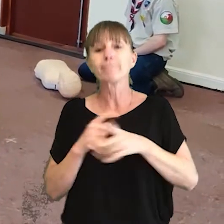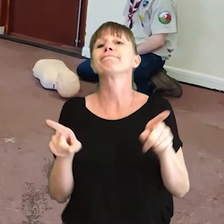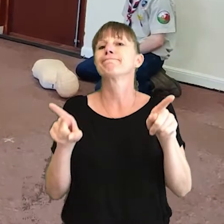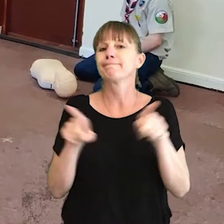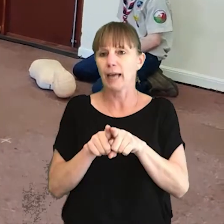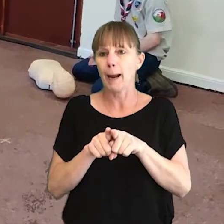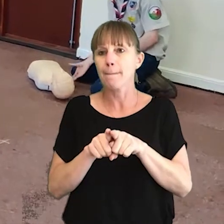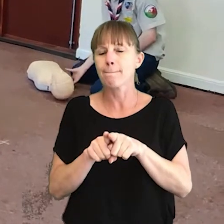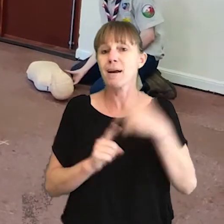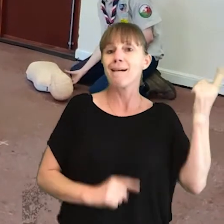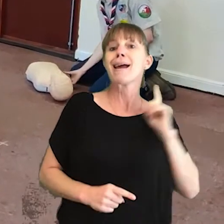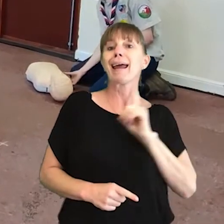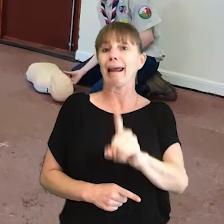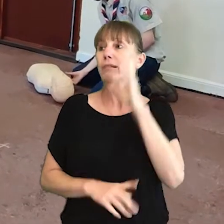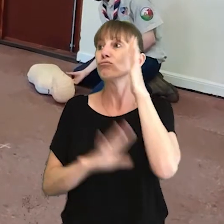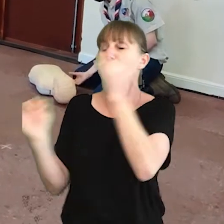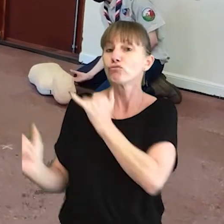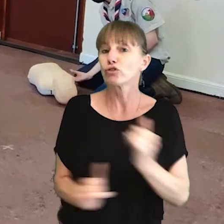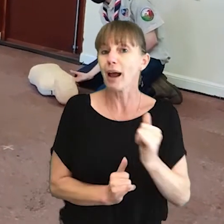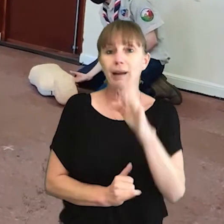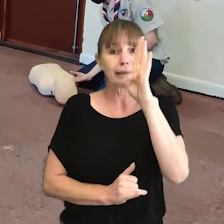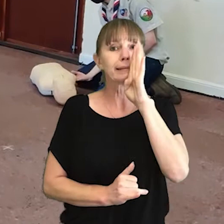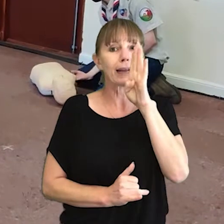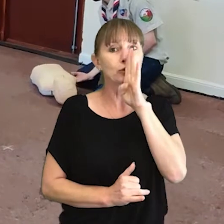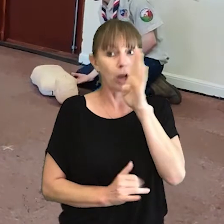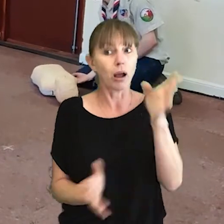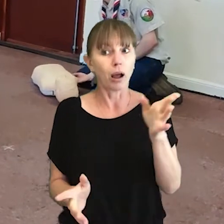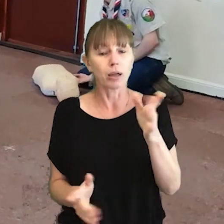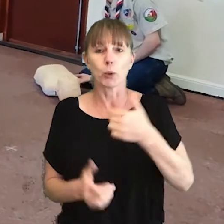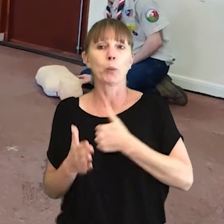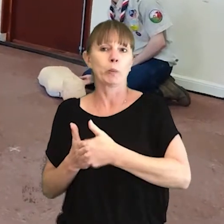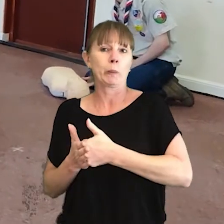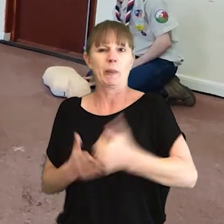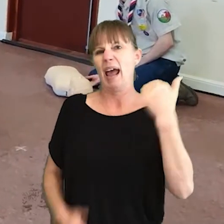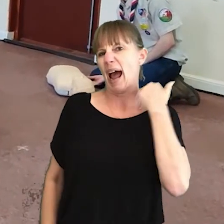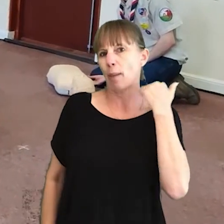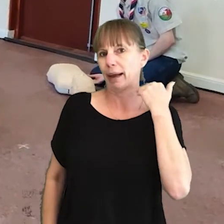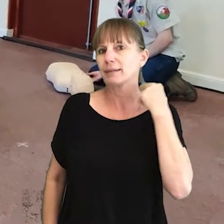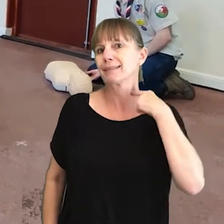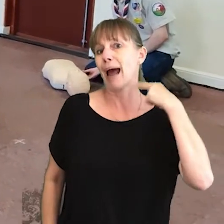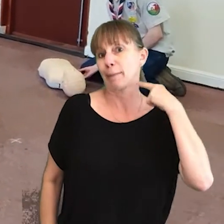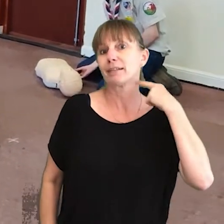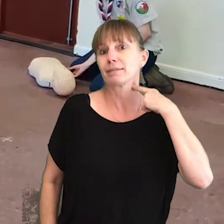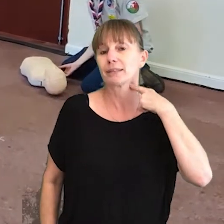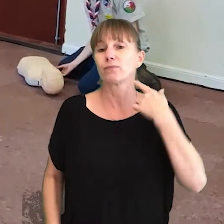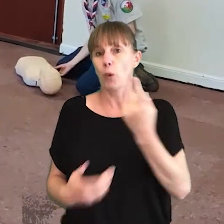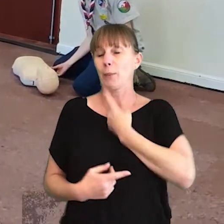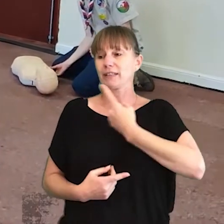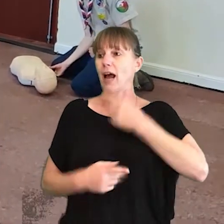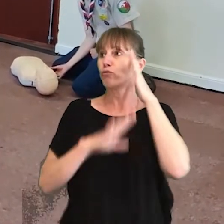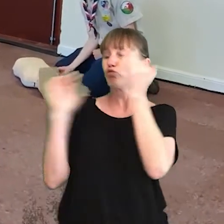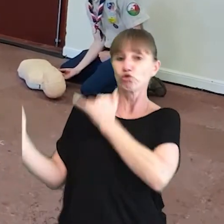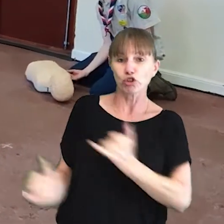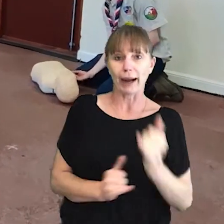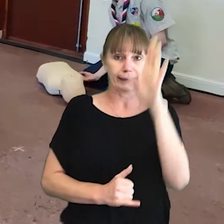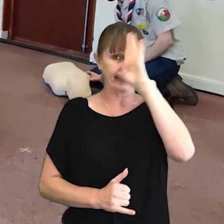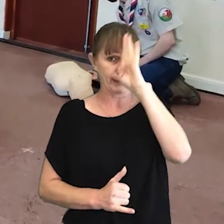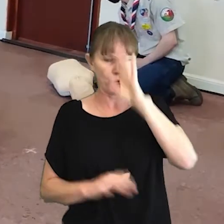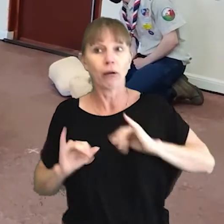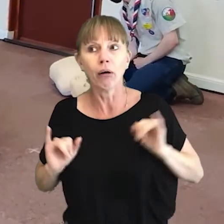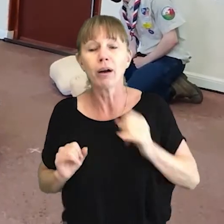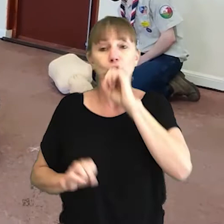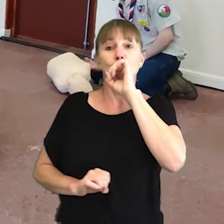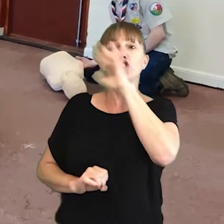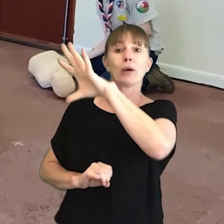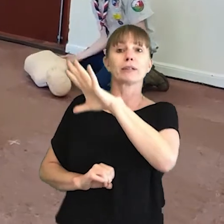same. You would still come in and check for dangers, so we get into a habit of making sure it's safe for ourselves. Come in, check for dangers, still shout